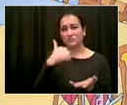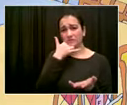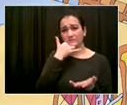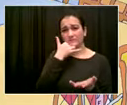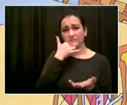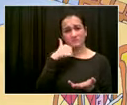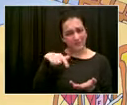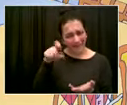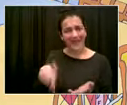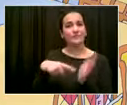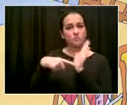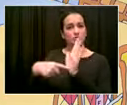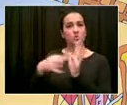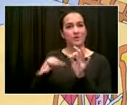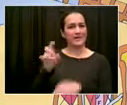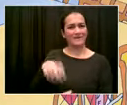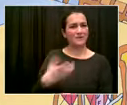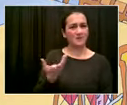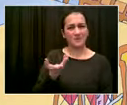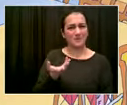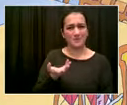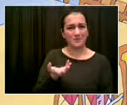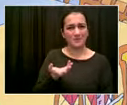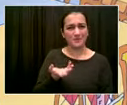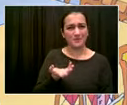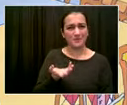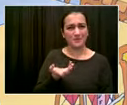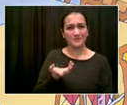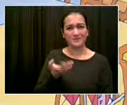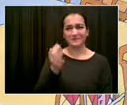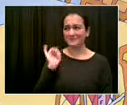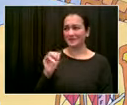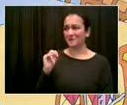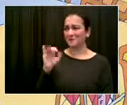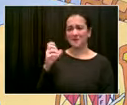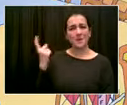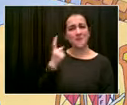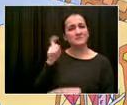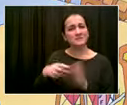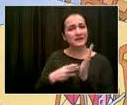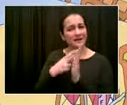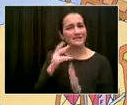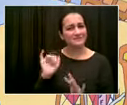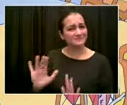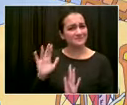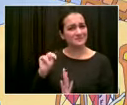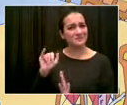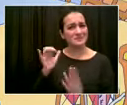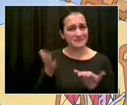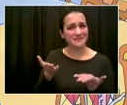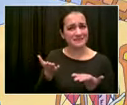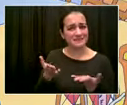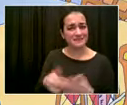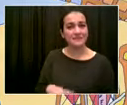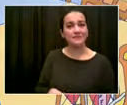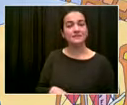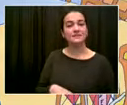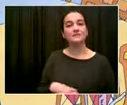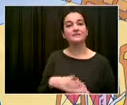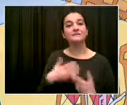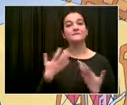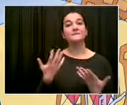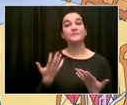acceptable, and offer, you know, to the families any way we can support them going forward. Again, I'm